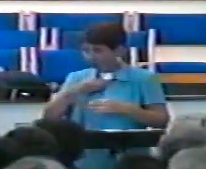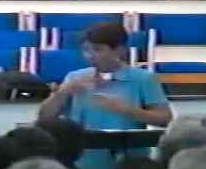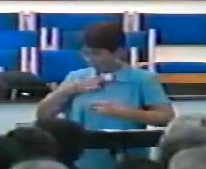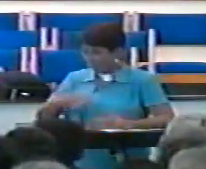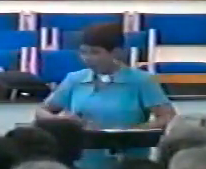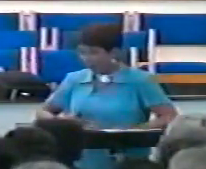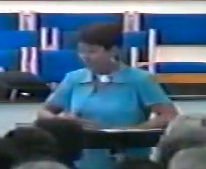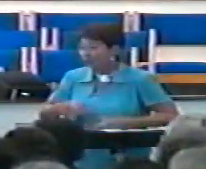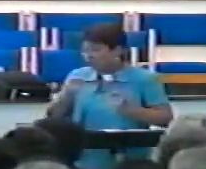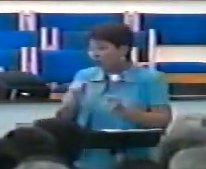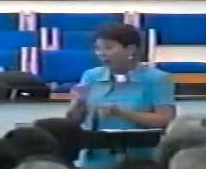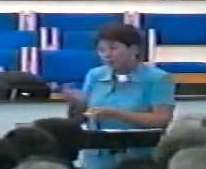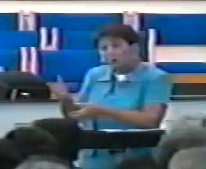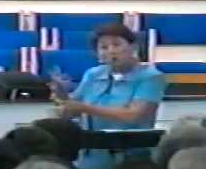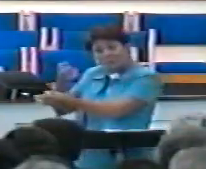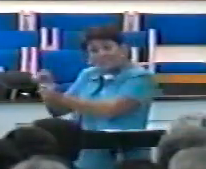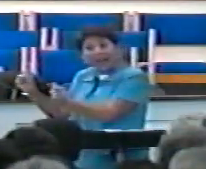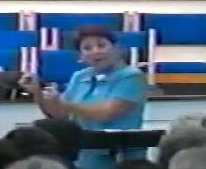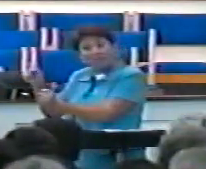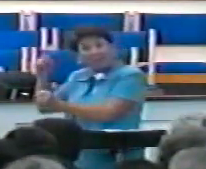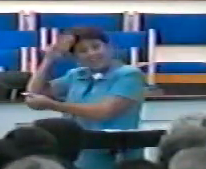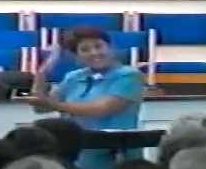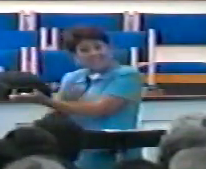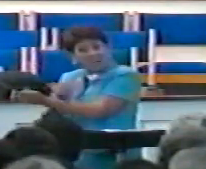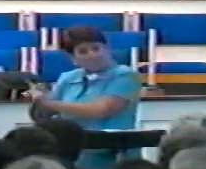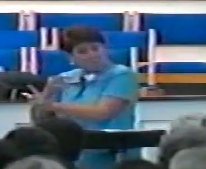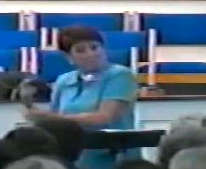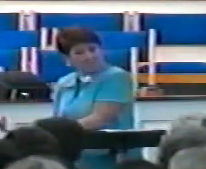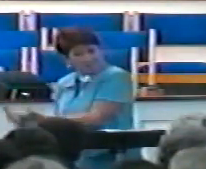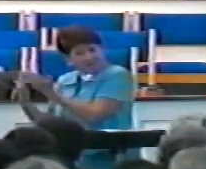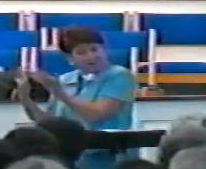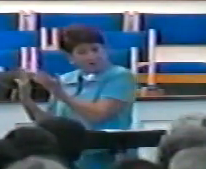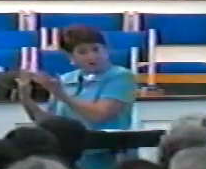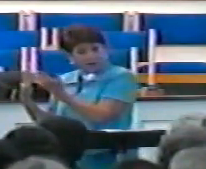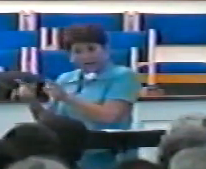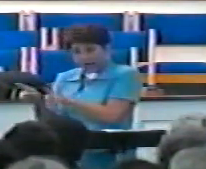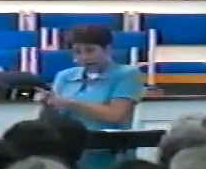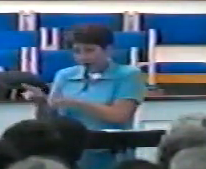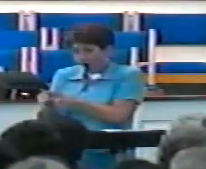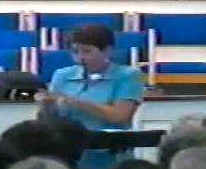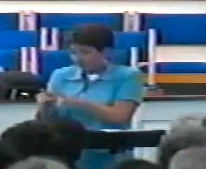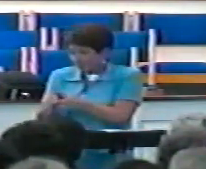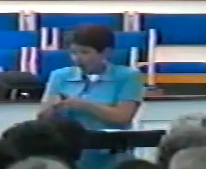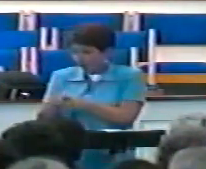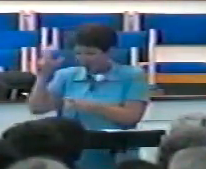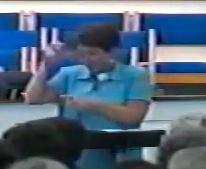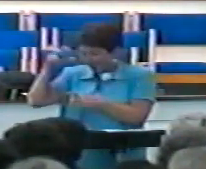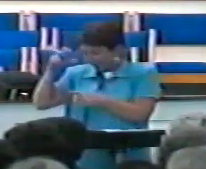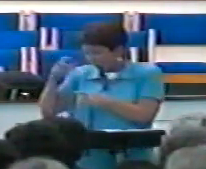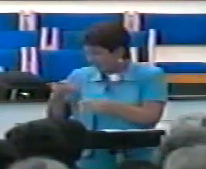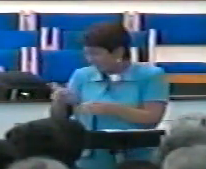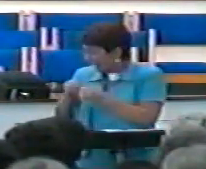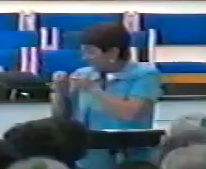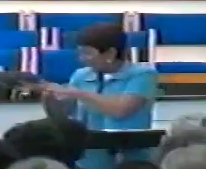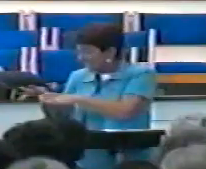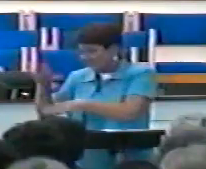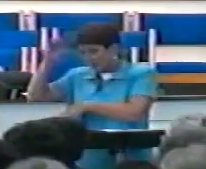it's cast him into the waters to destroy him. That's what the devil wants to do with our young people today.